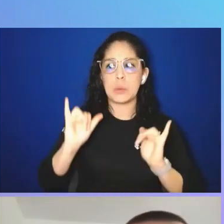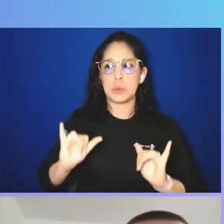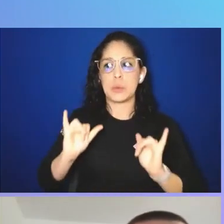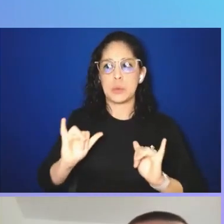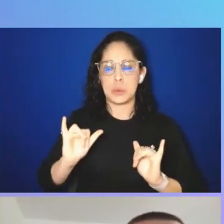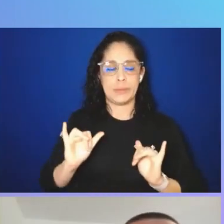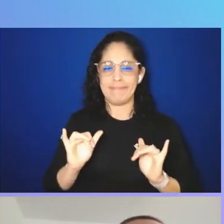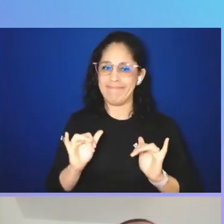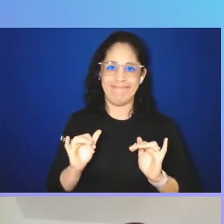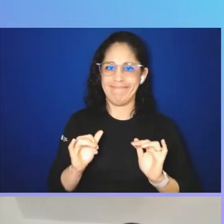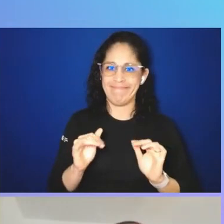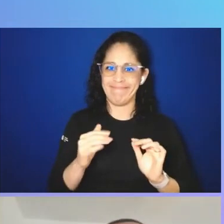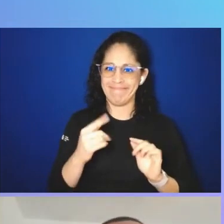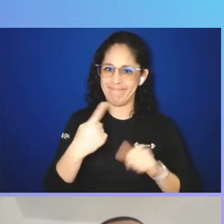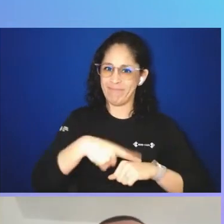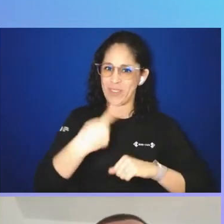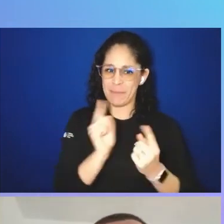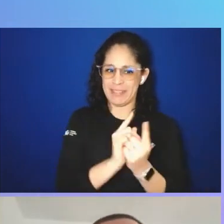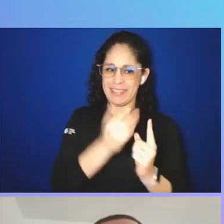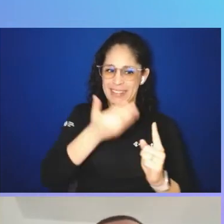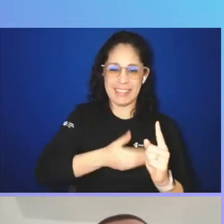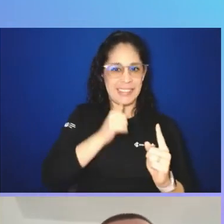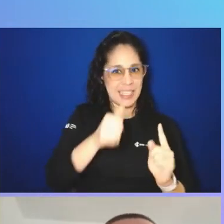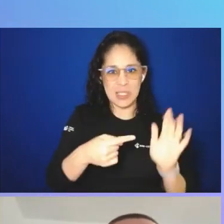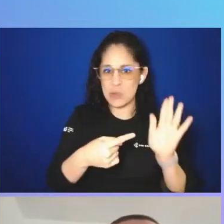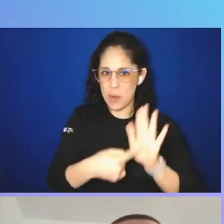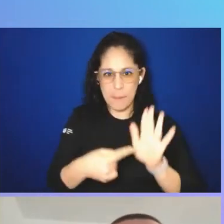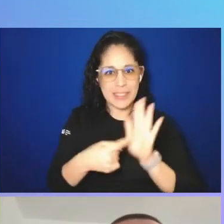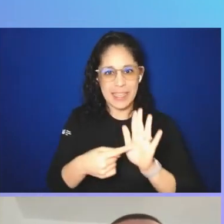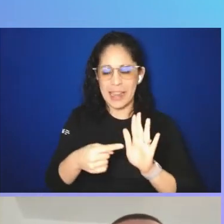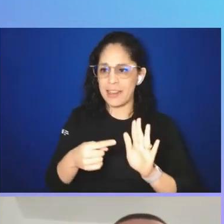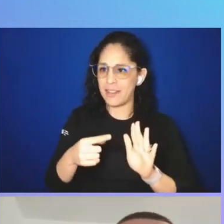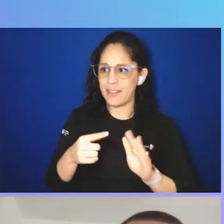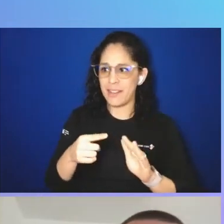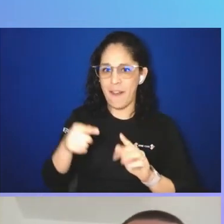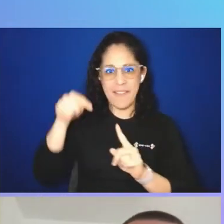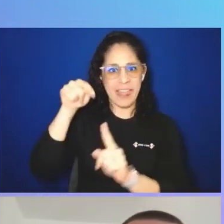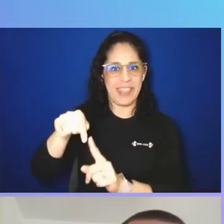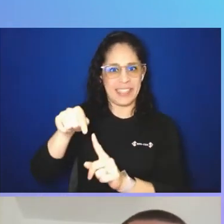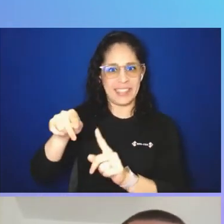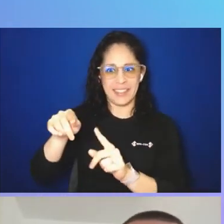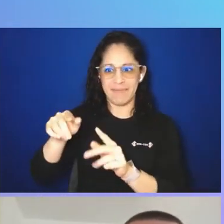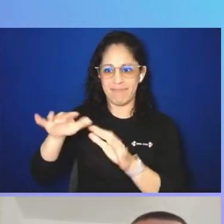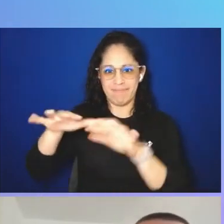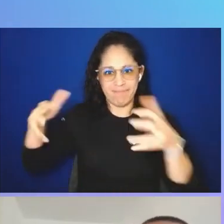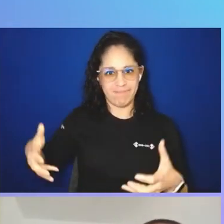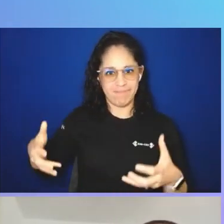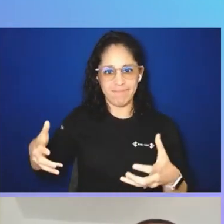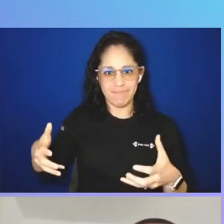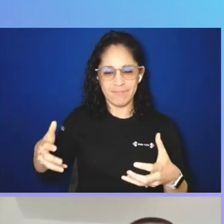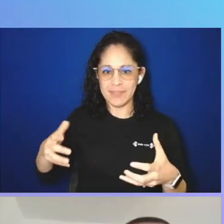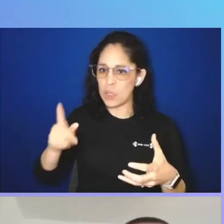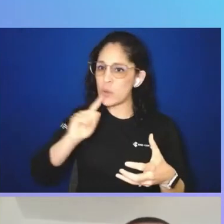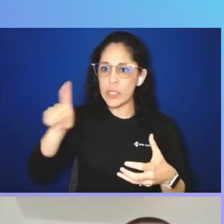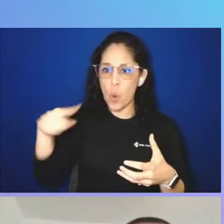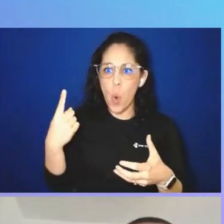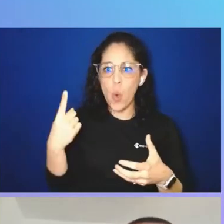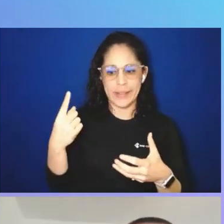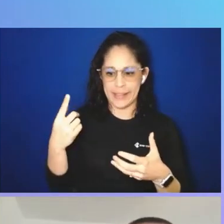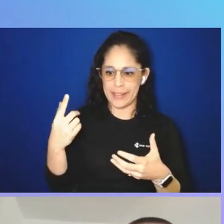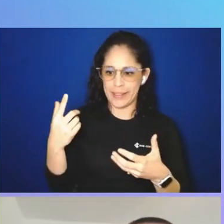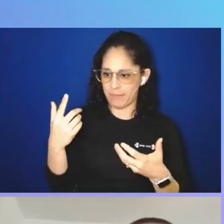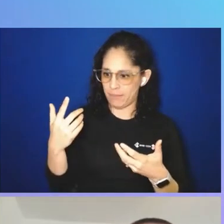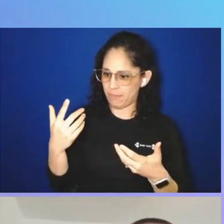were of the non-existent uniform disability demographic that existed exclusively in your head.